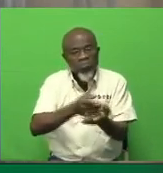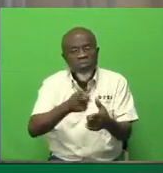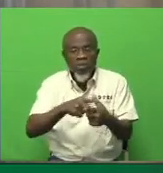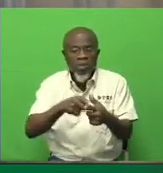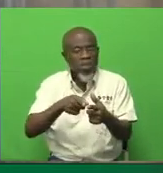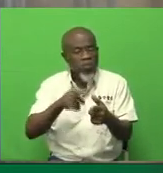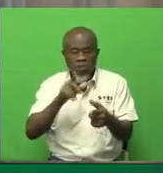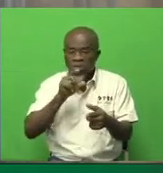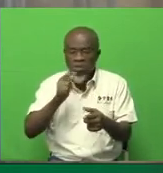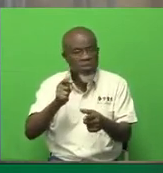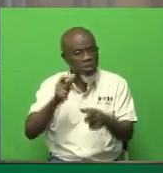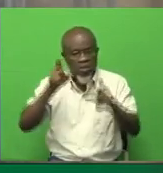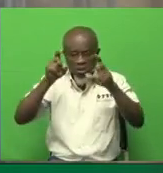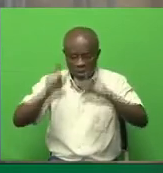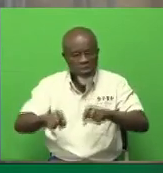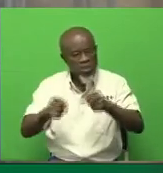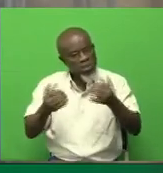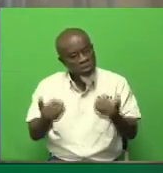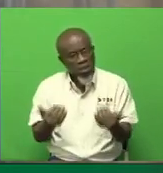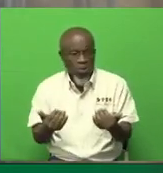necessary at this time